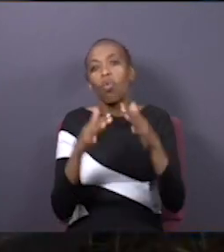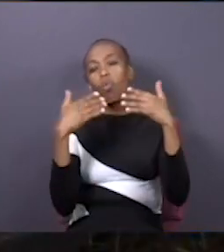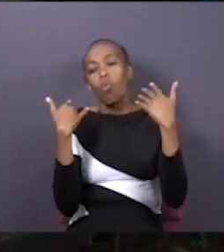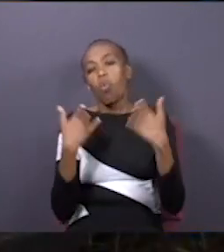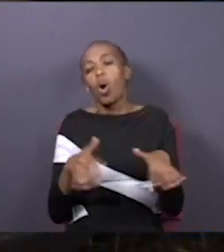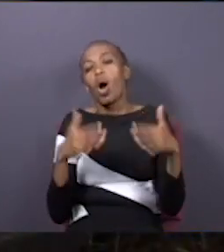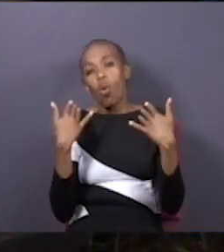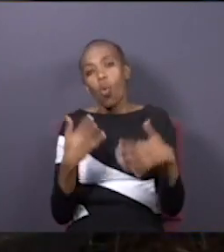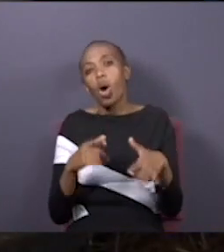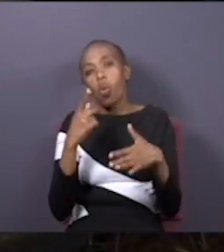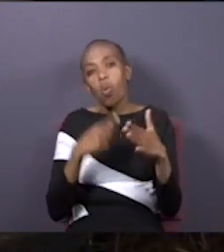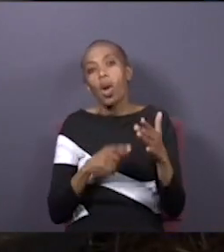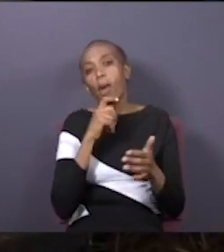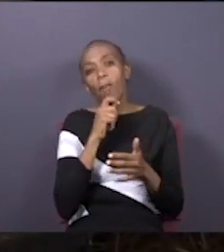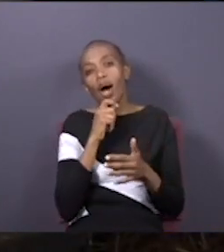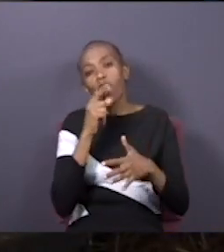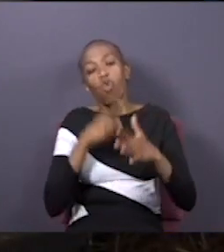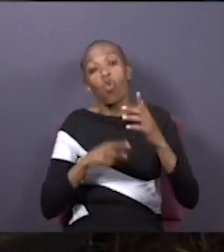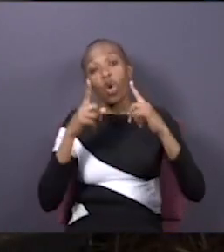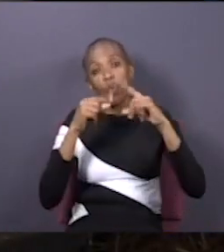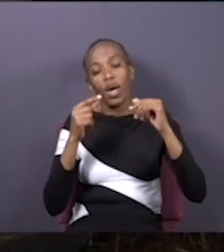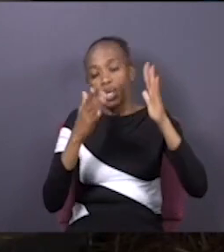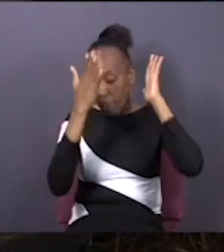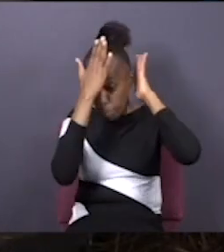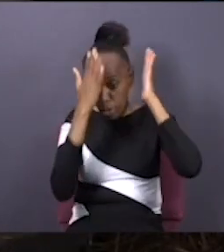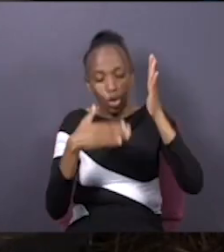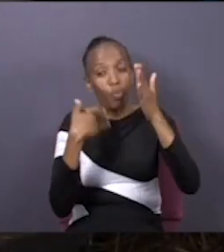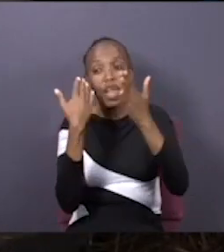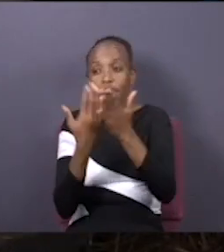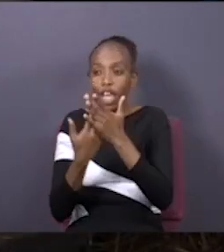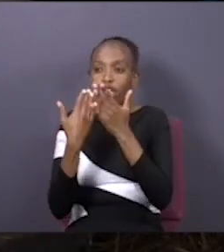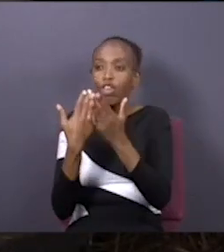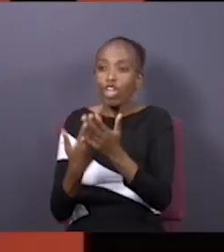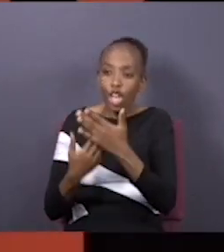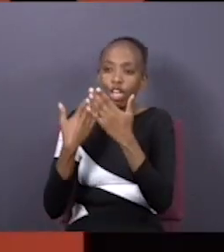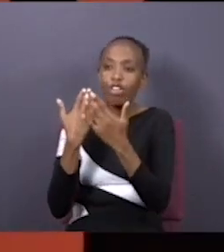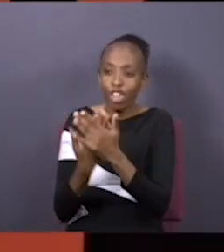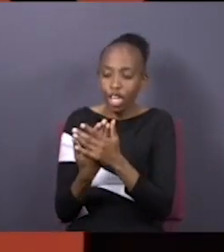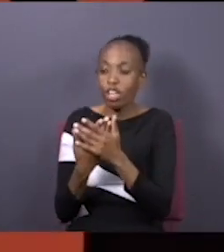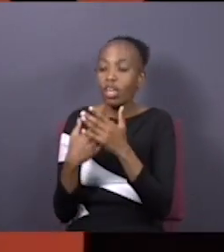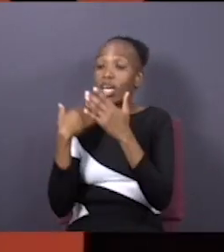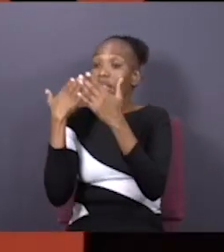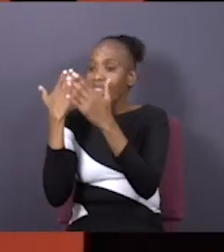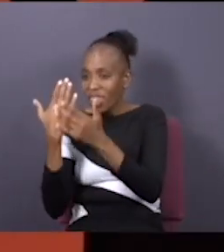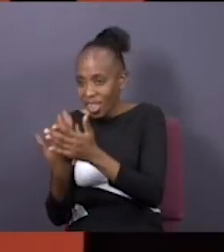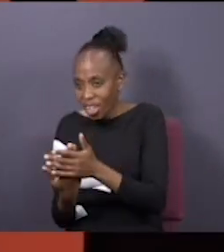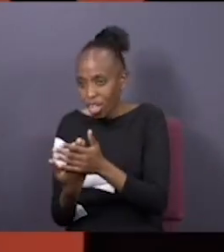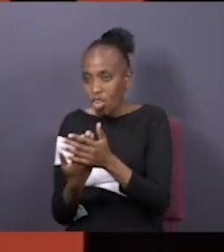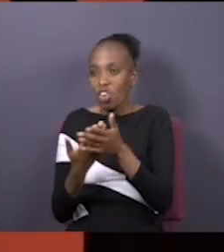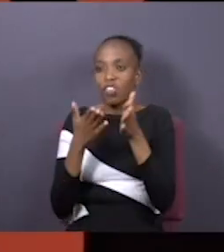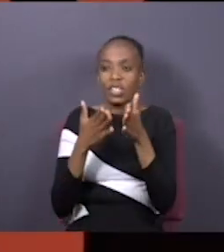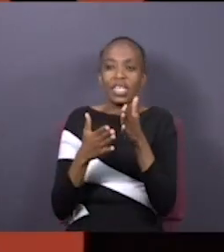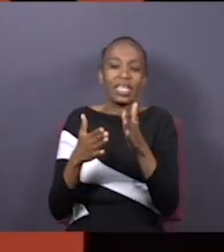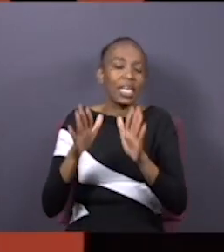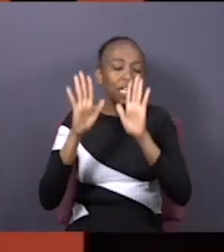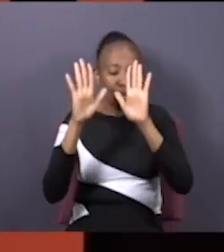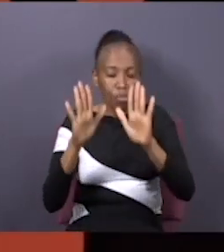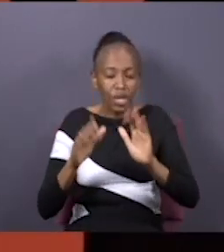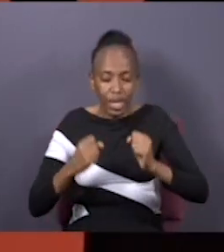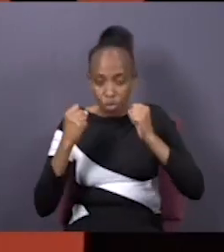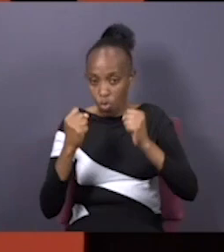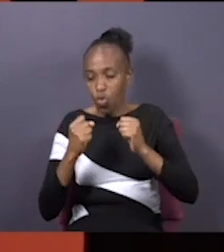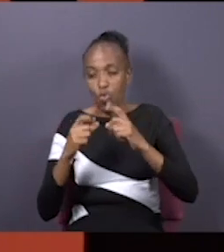Wow, wow, what a man, what a word. Bishop, thank you. Thank you, thank you, thank you for such a profound